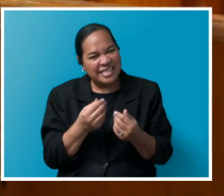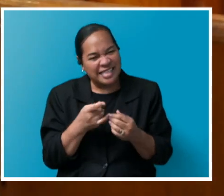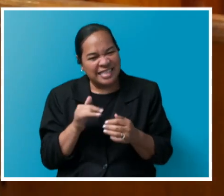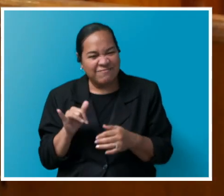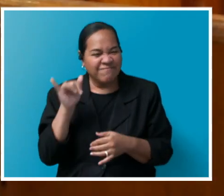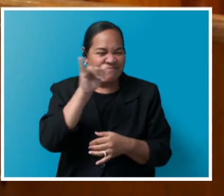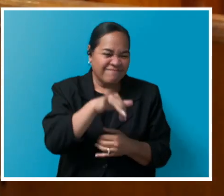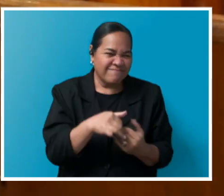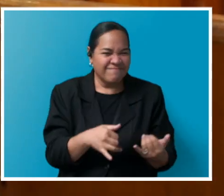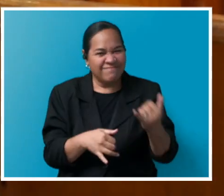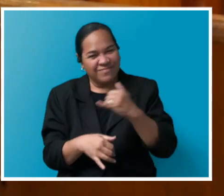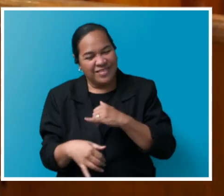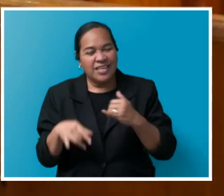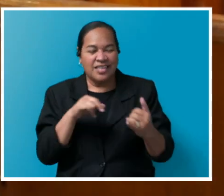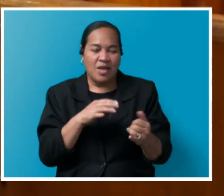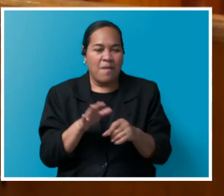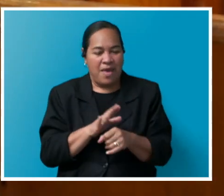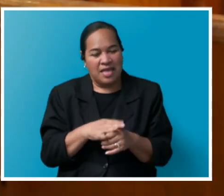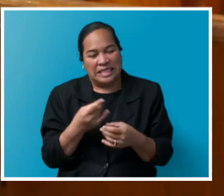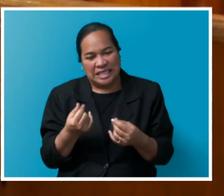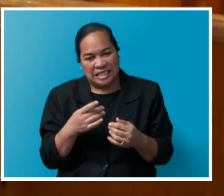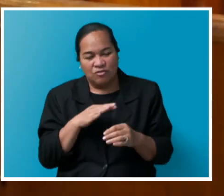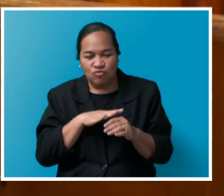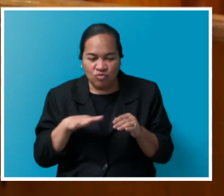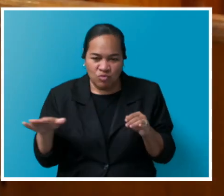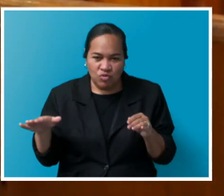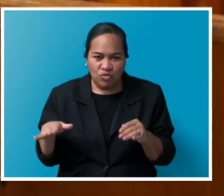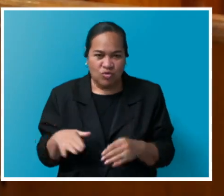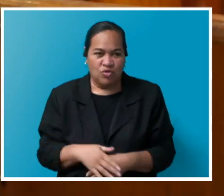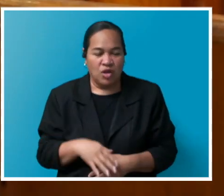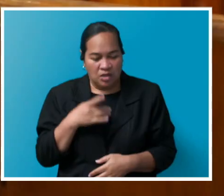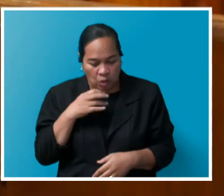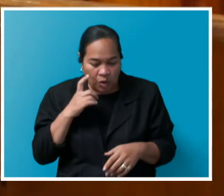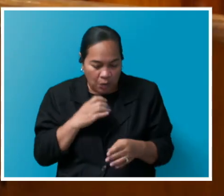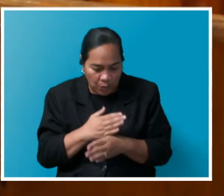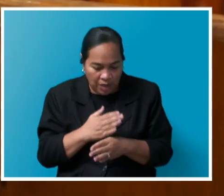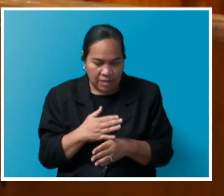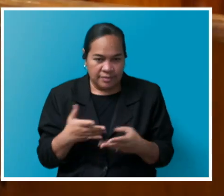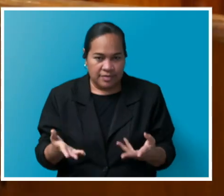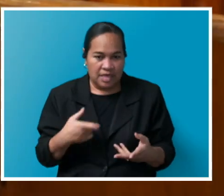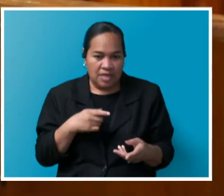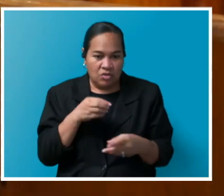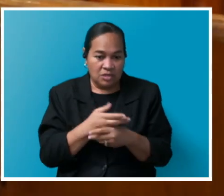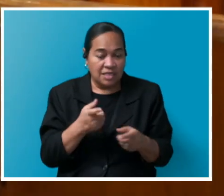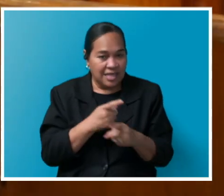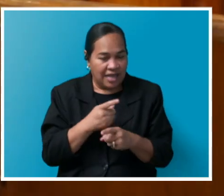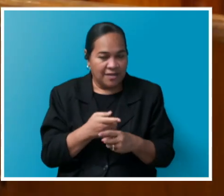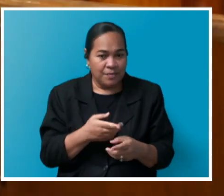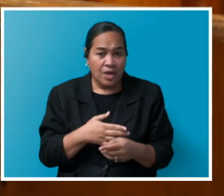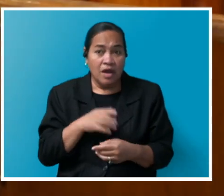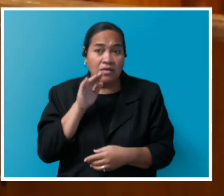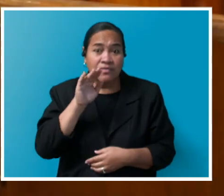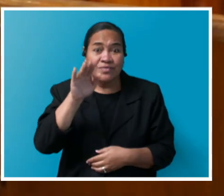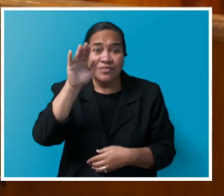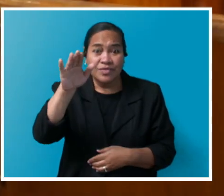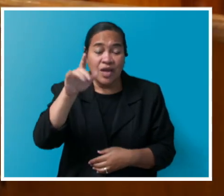future deployment, and Ministry of Defense and Veteran Affairs is taking the lead in those discussions. Looking ahead, Mr. Speaker, sir,